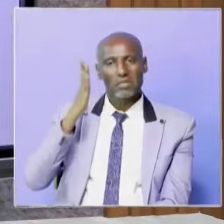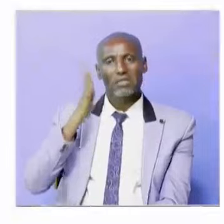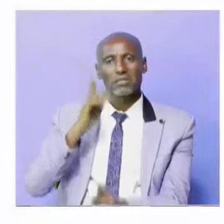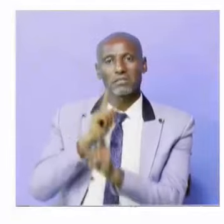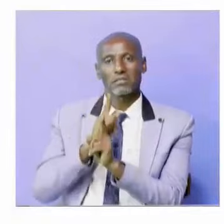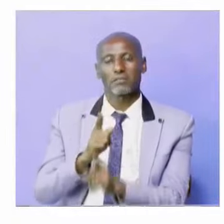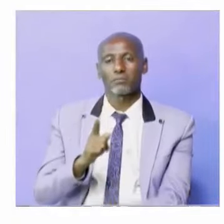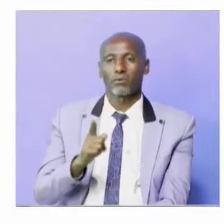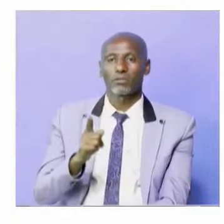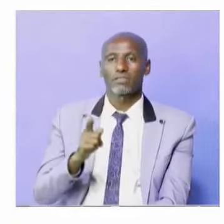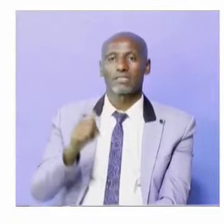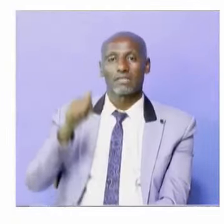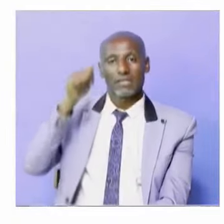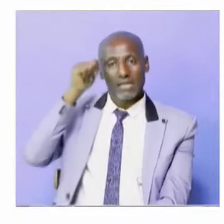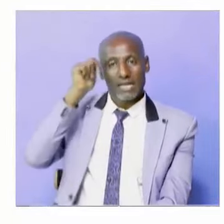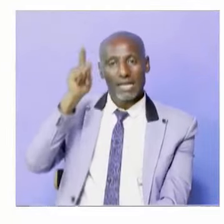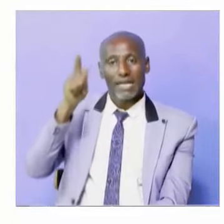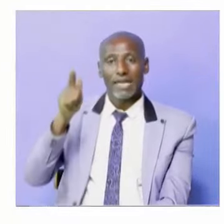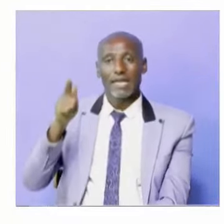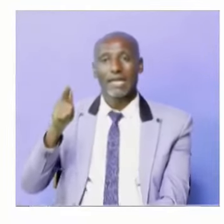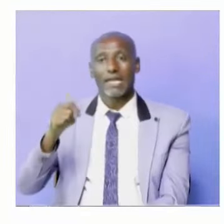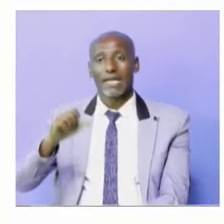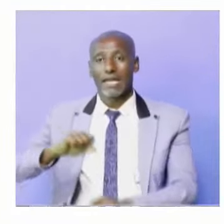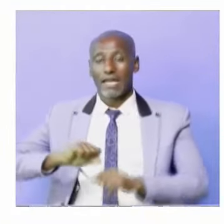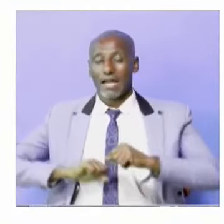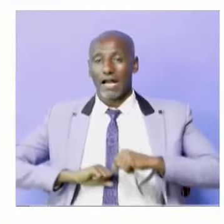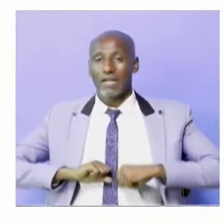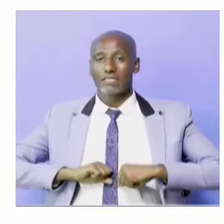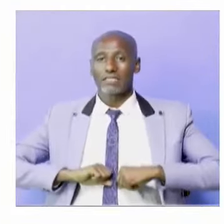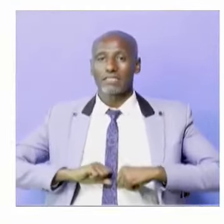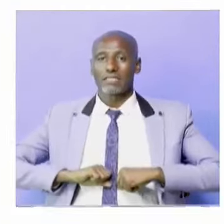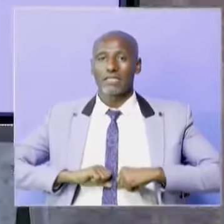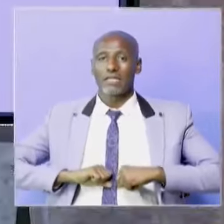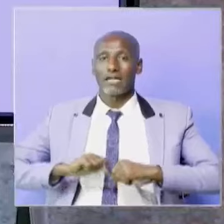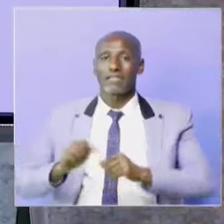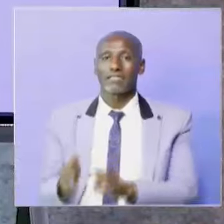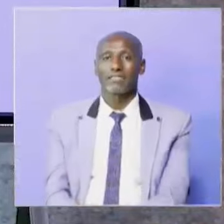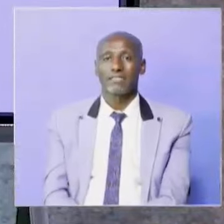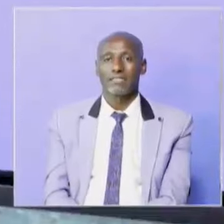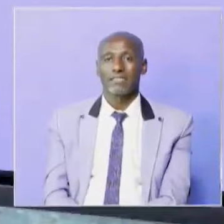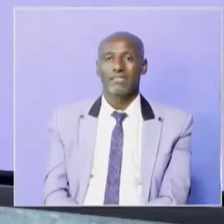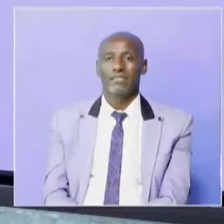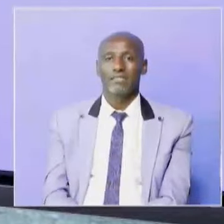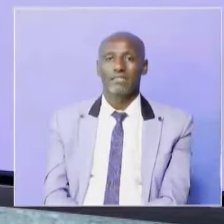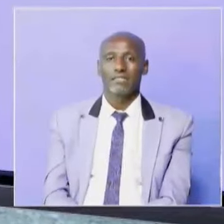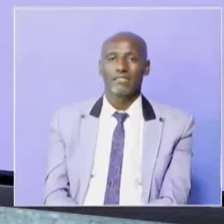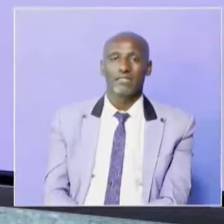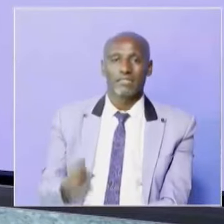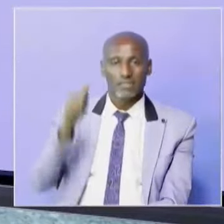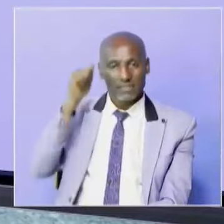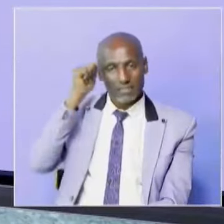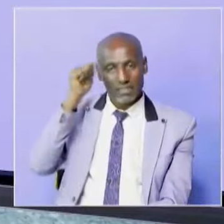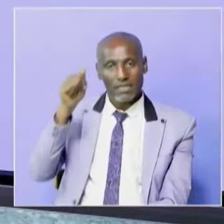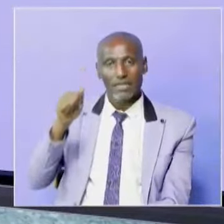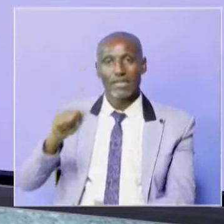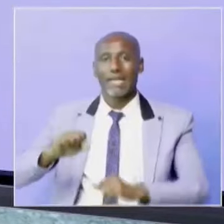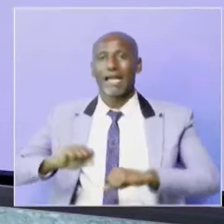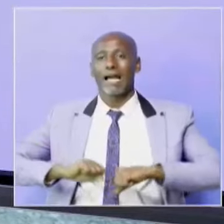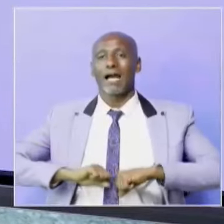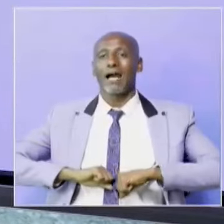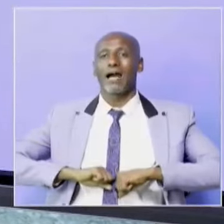Yes, we have to say he has. So, you can say he has. He has, okay?